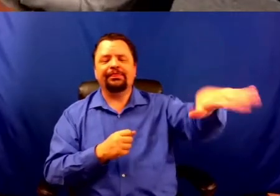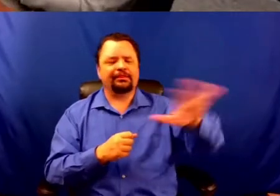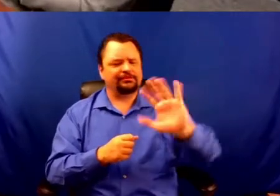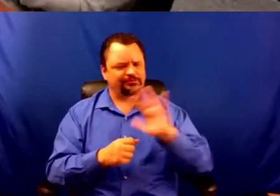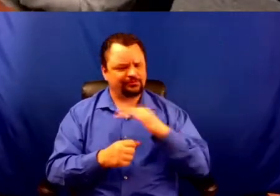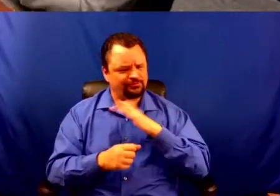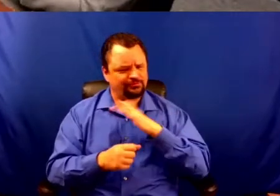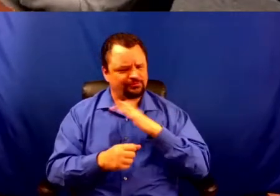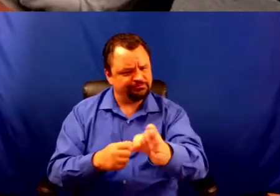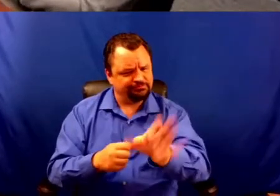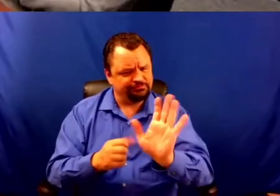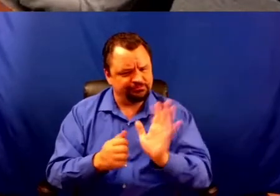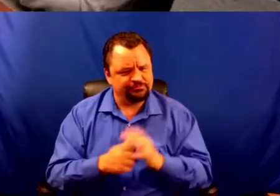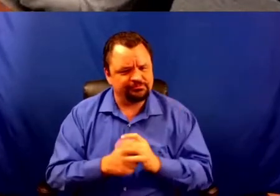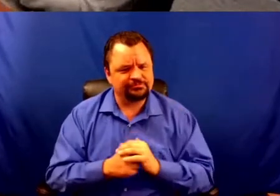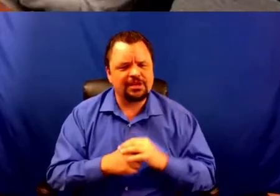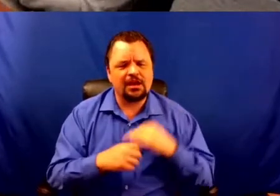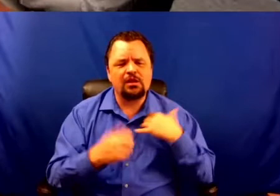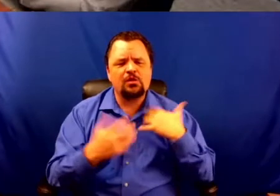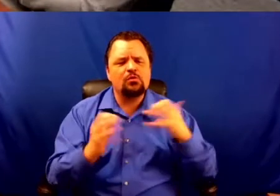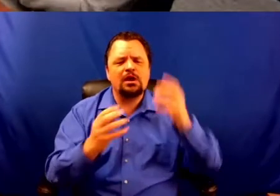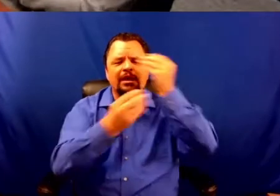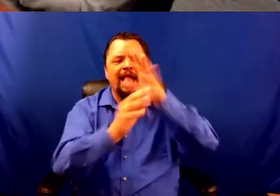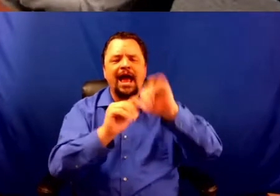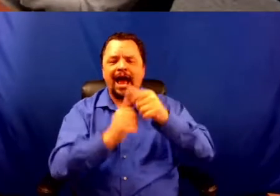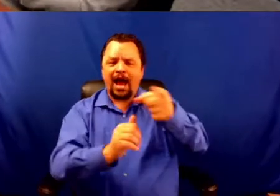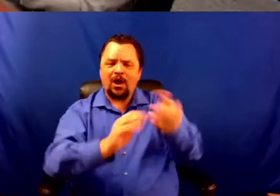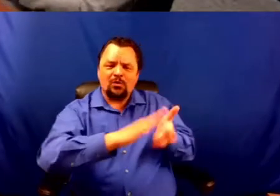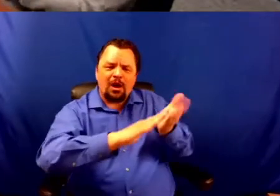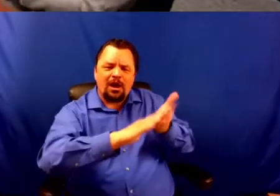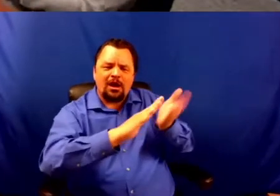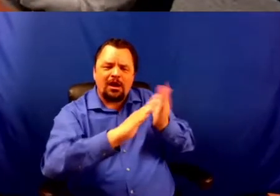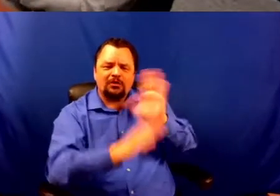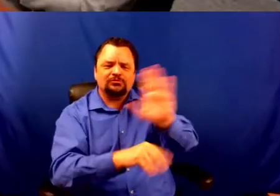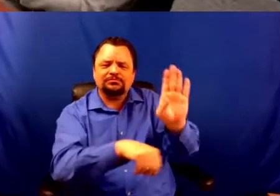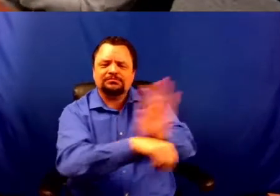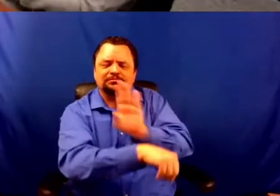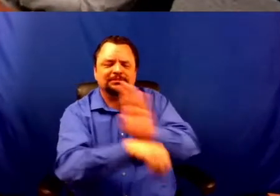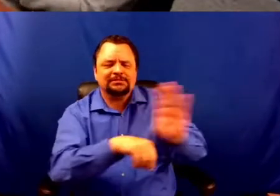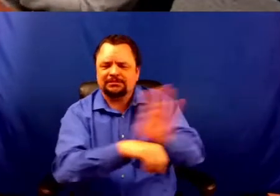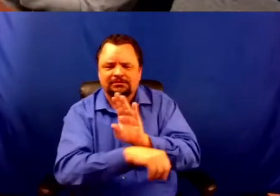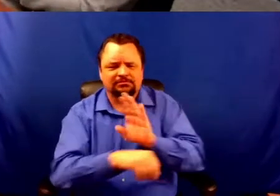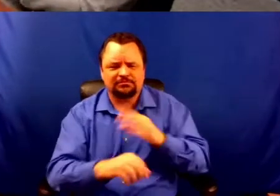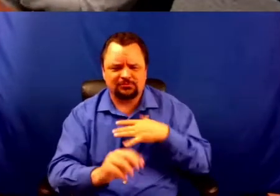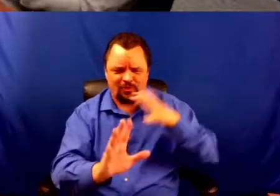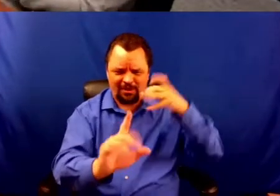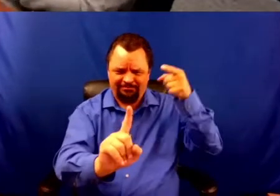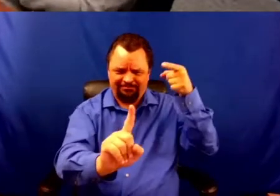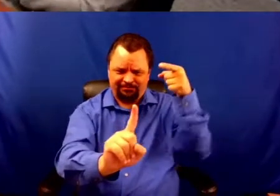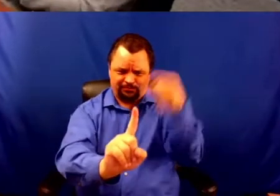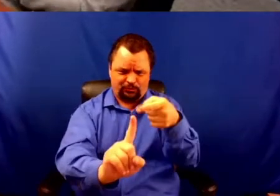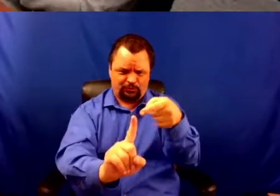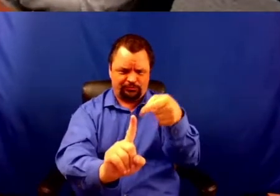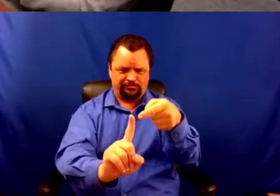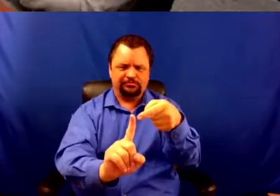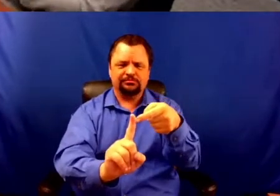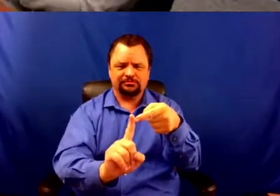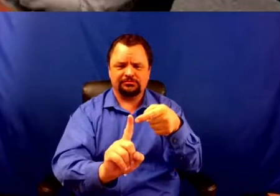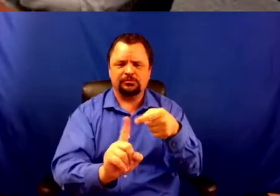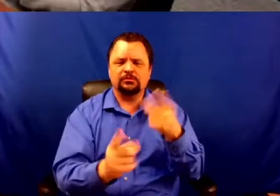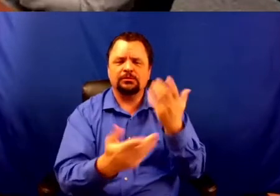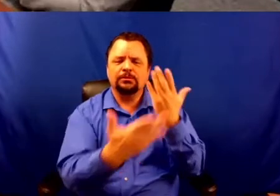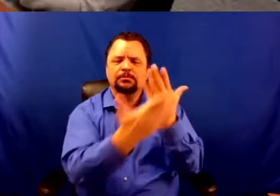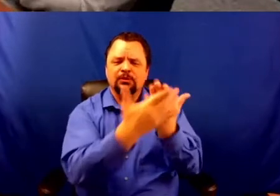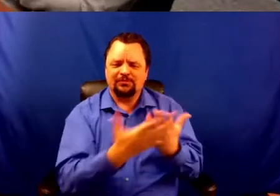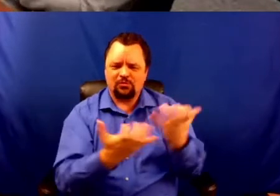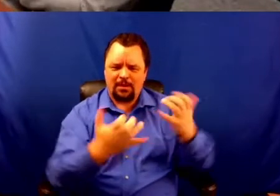you how to run your business. What I am going to do is bring attention to the fact that there's a balance.